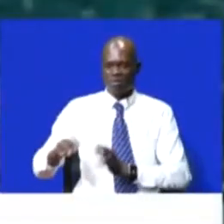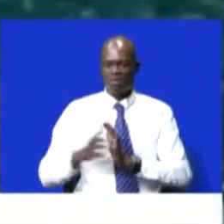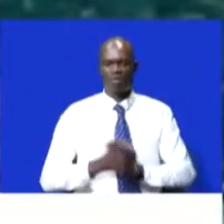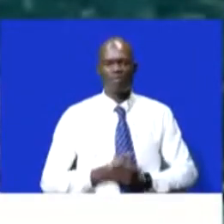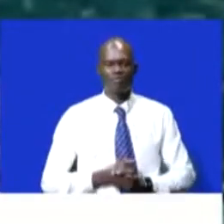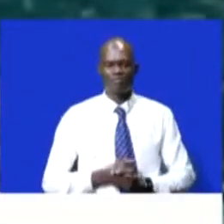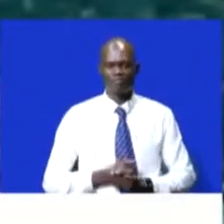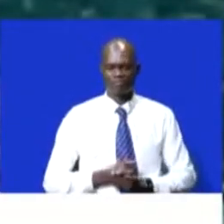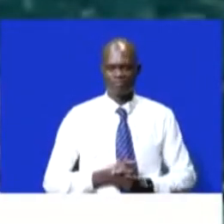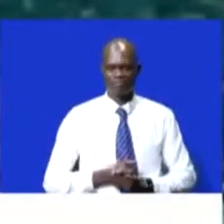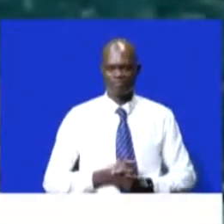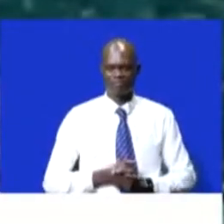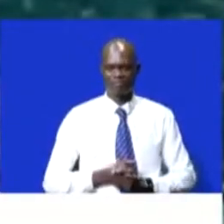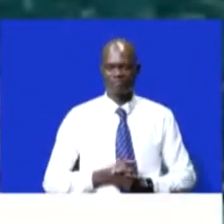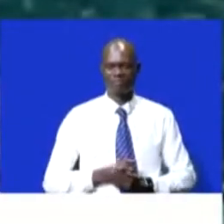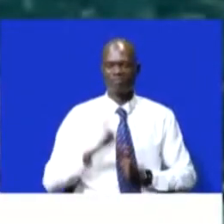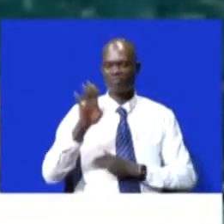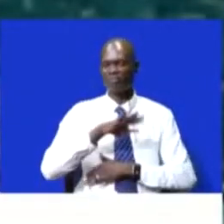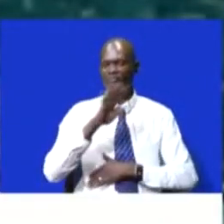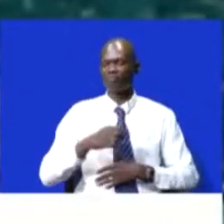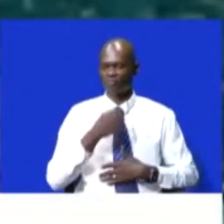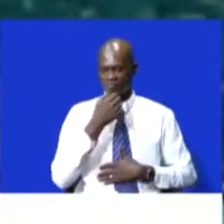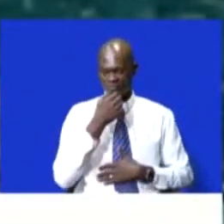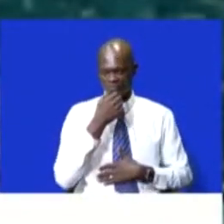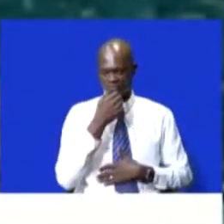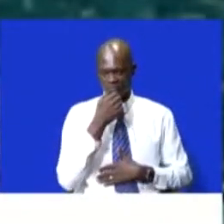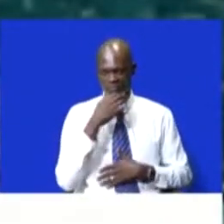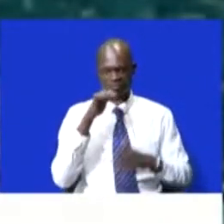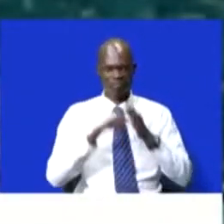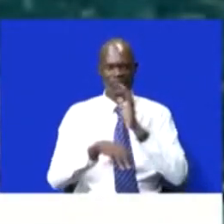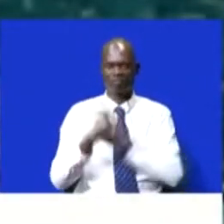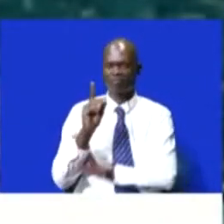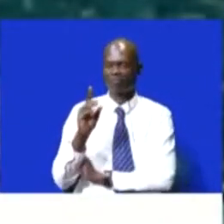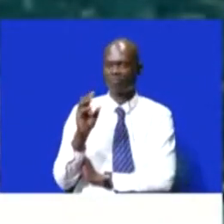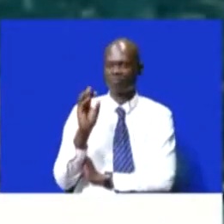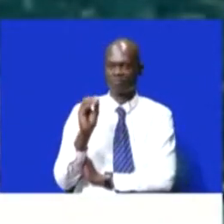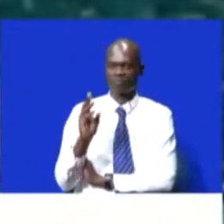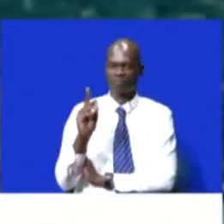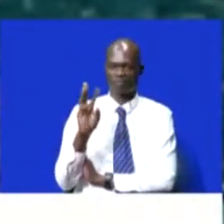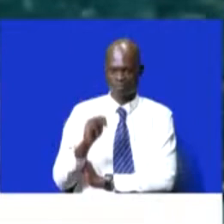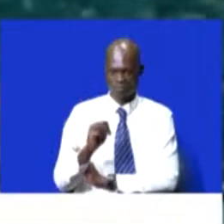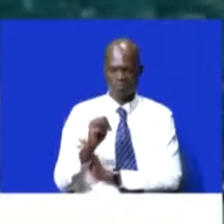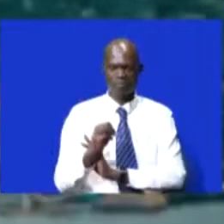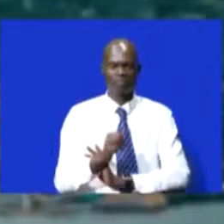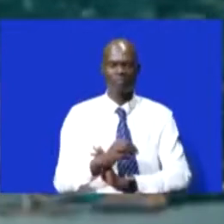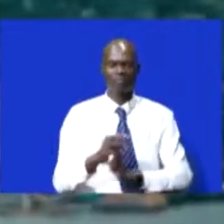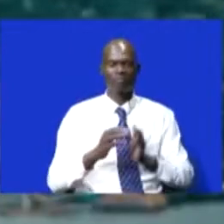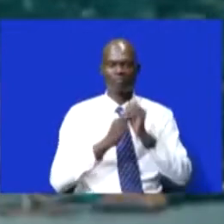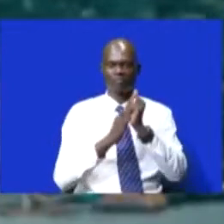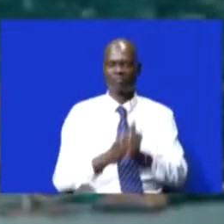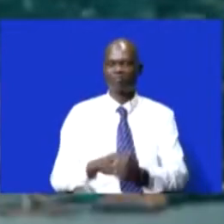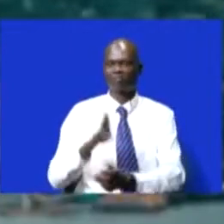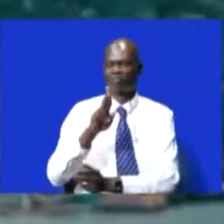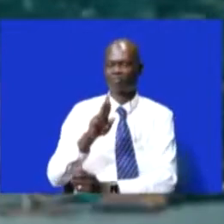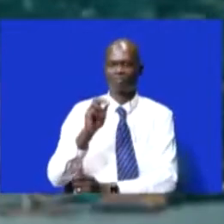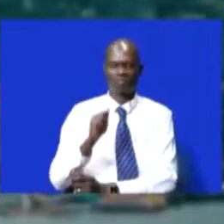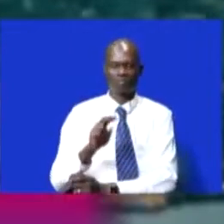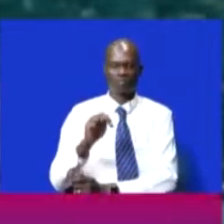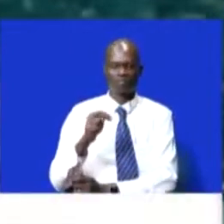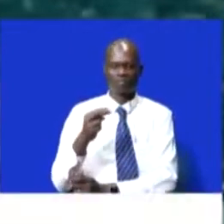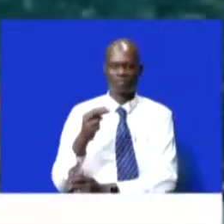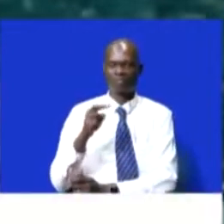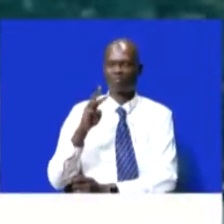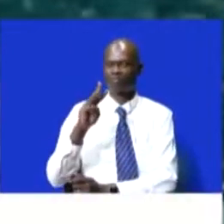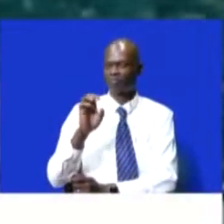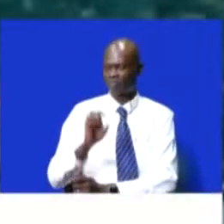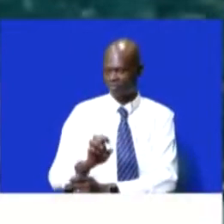Jood bura ma Kaluo ahinya nya to mago mantiere duond siasa mar ODM ka otelne gi kod jaod bura mar Rangwe, Dr. Lilian Gogo koro kone